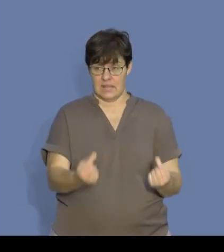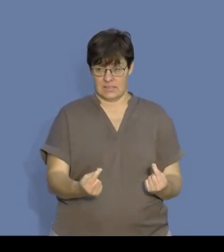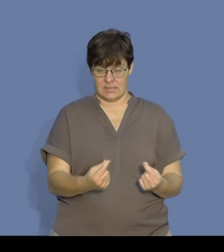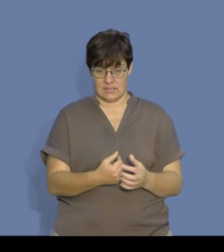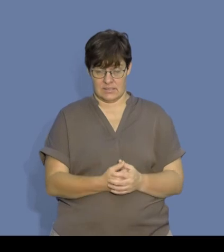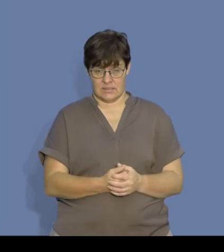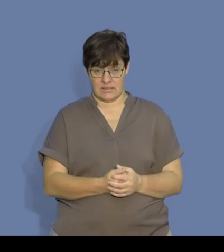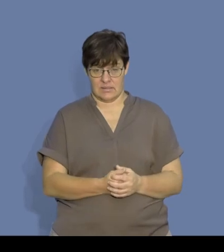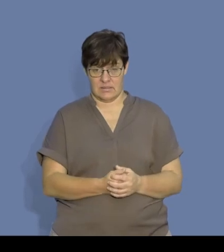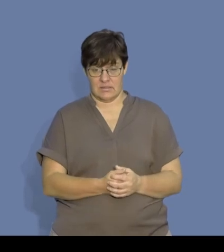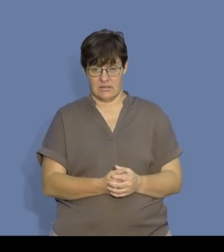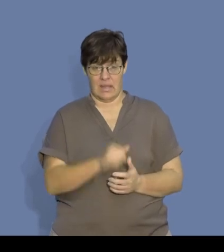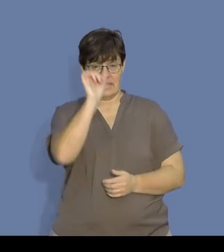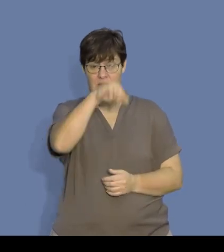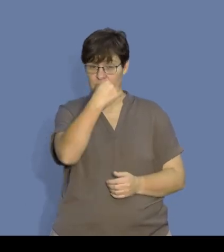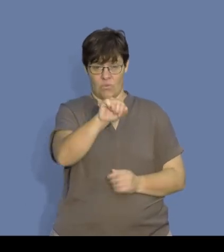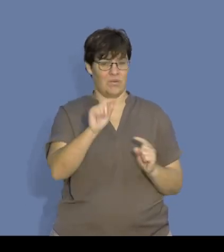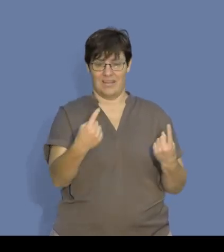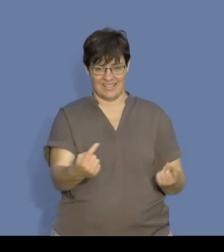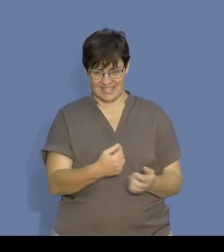I can't answer that with a yes or no,